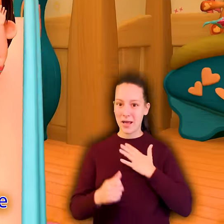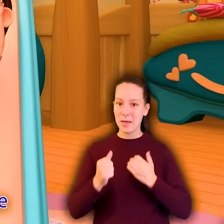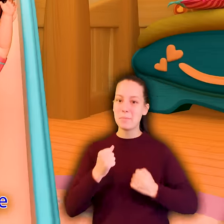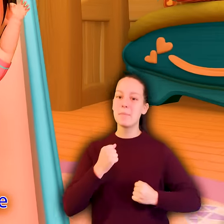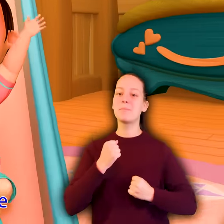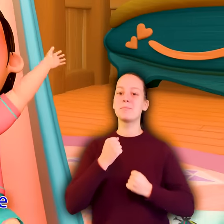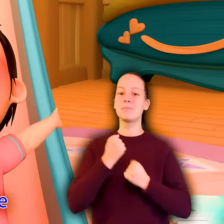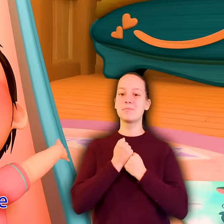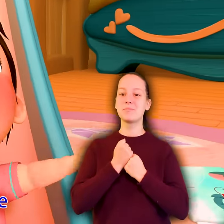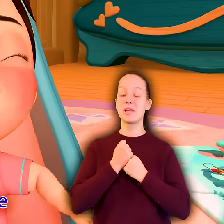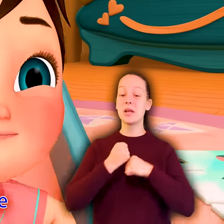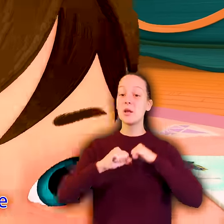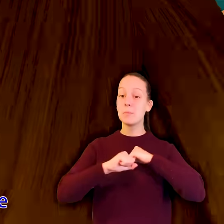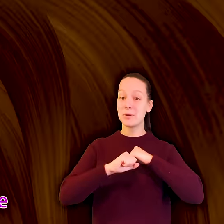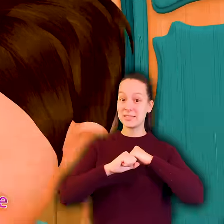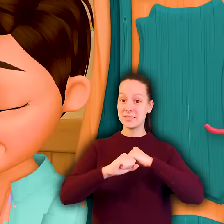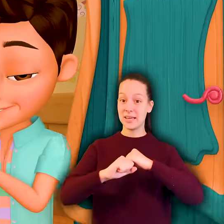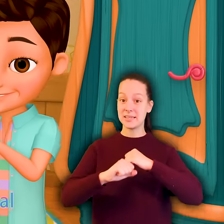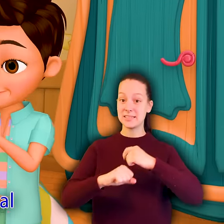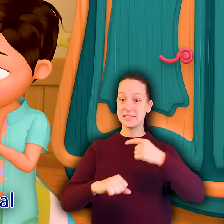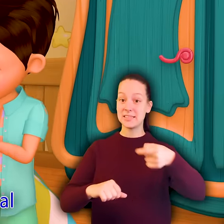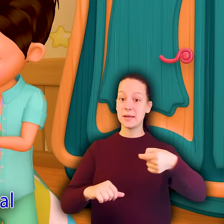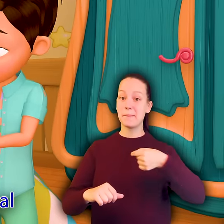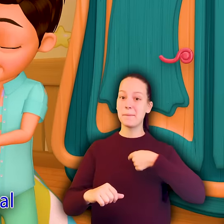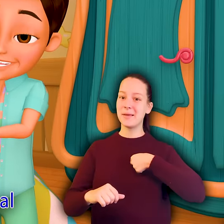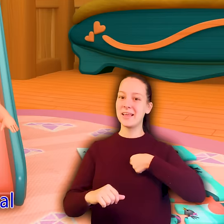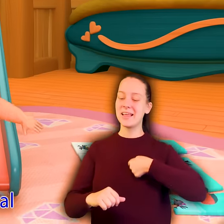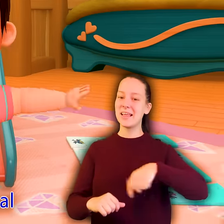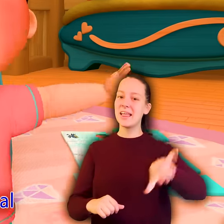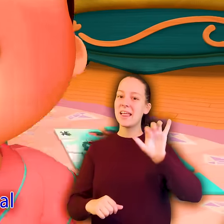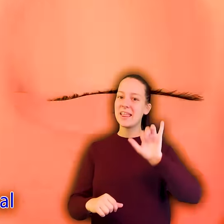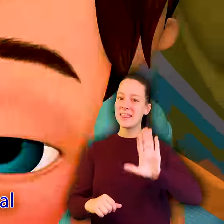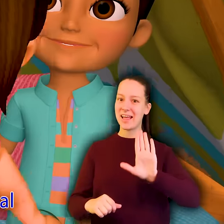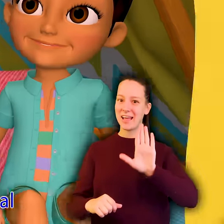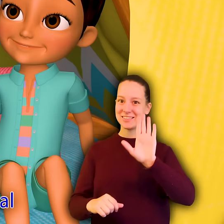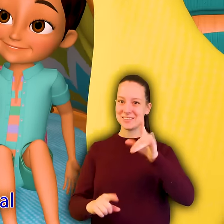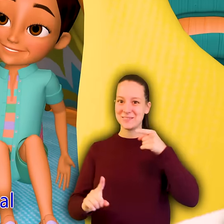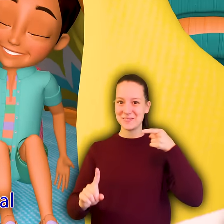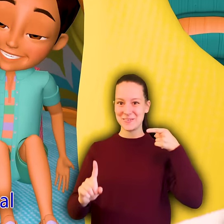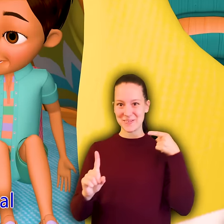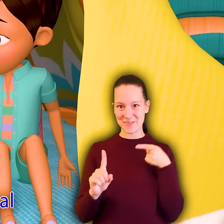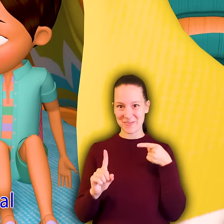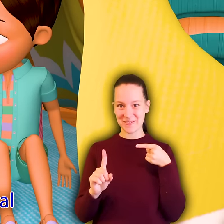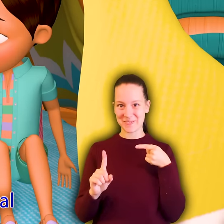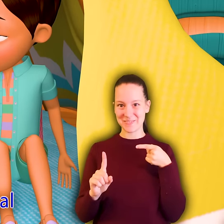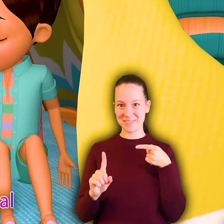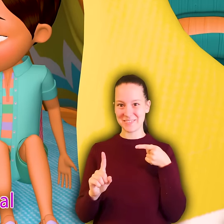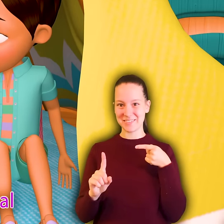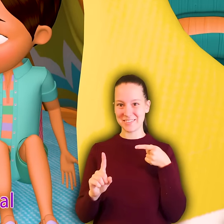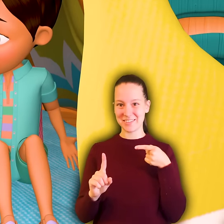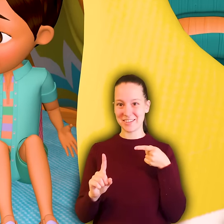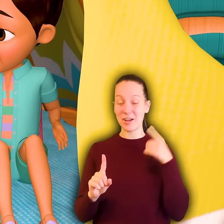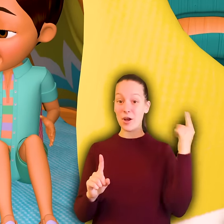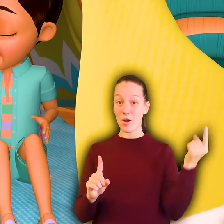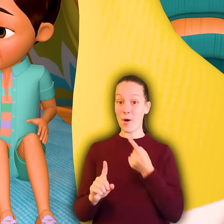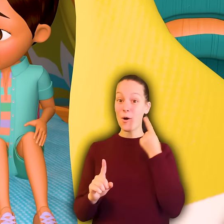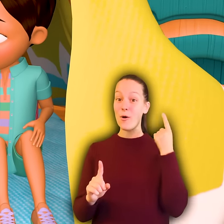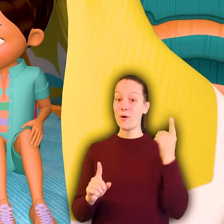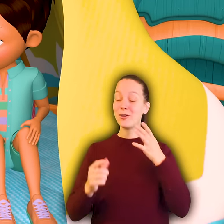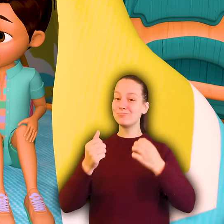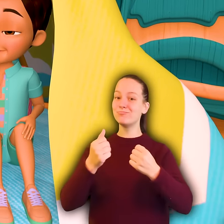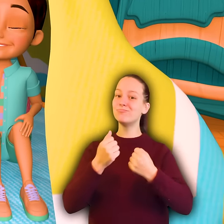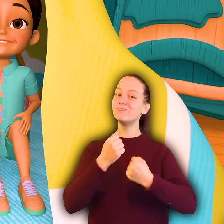brother my backbone protecting me is your only goal